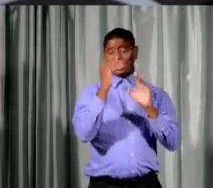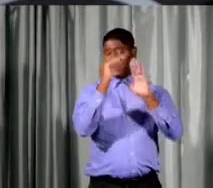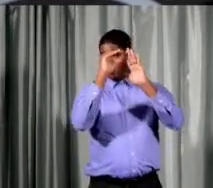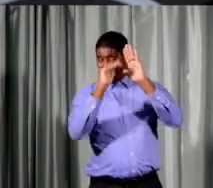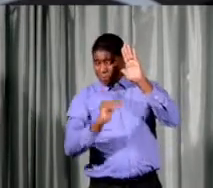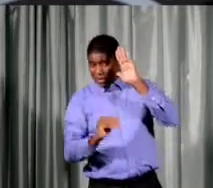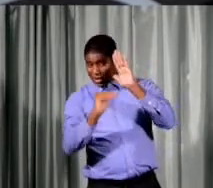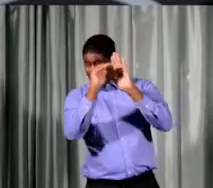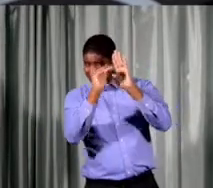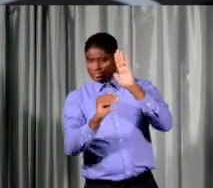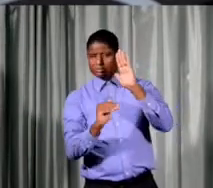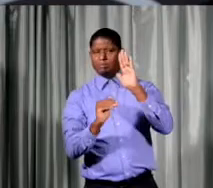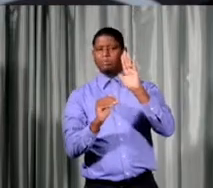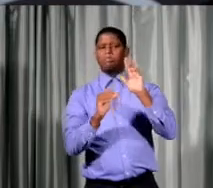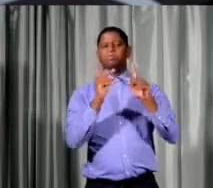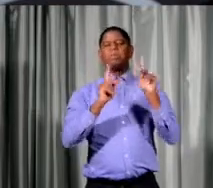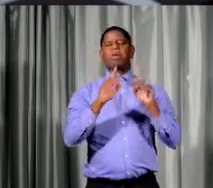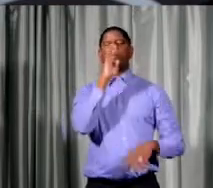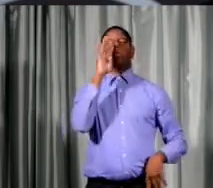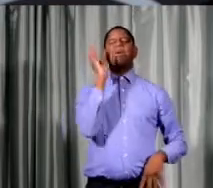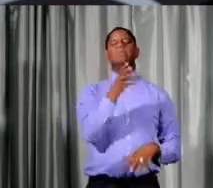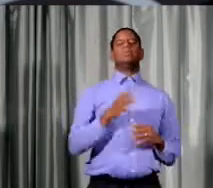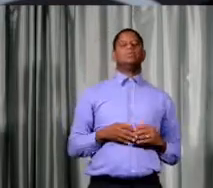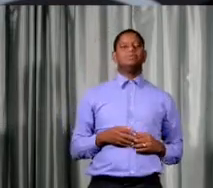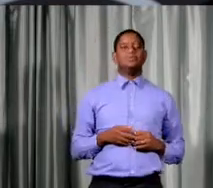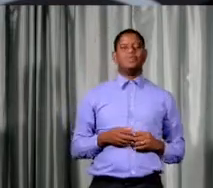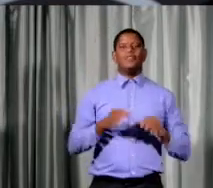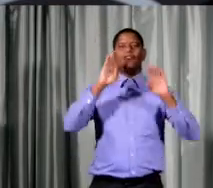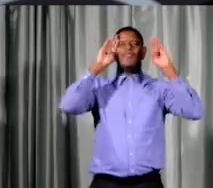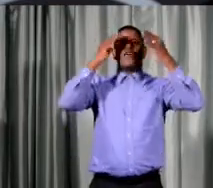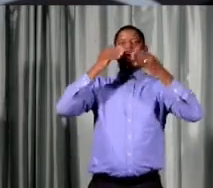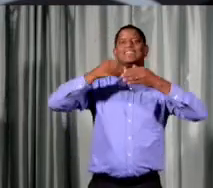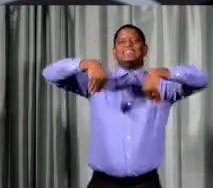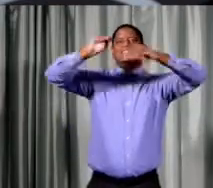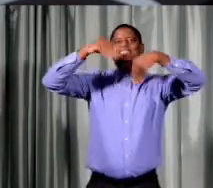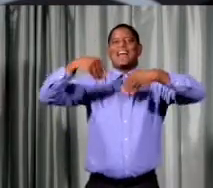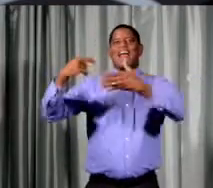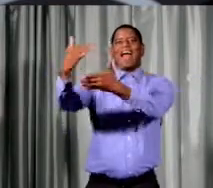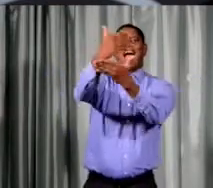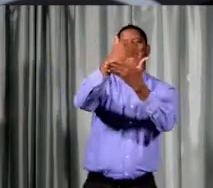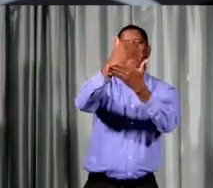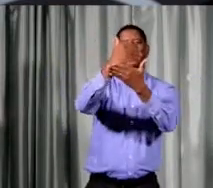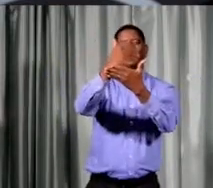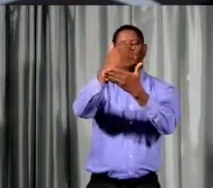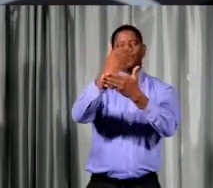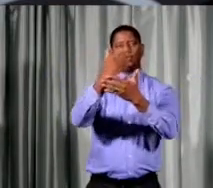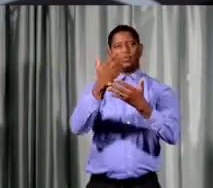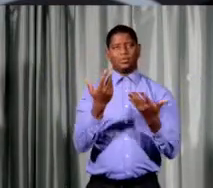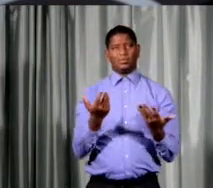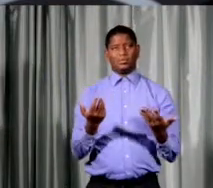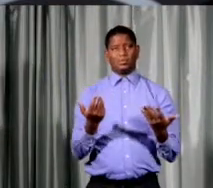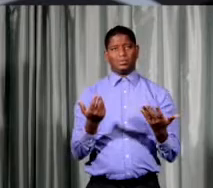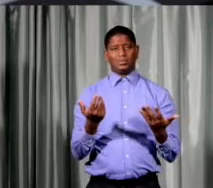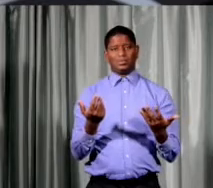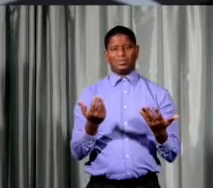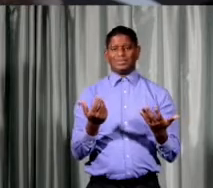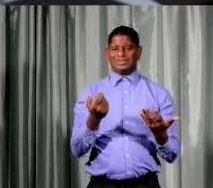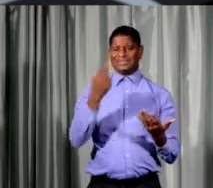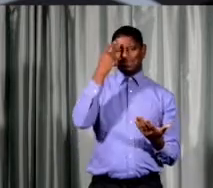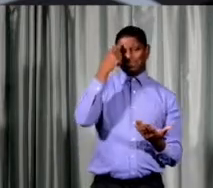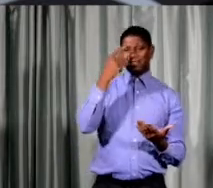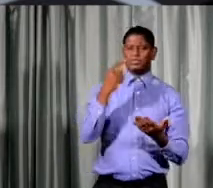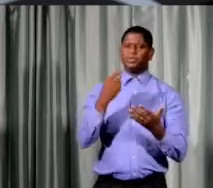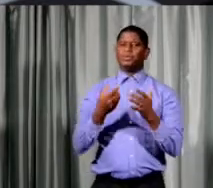in the middle. You can't help yourself. Right, the most you would see is look like revenue increasing,